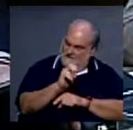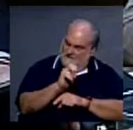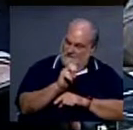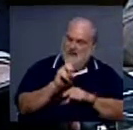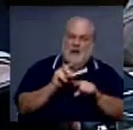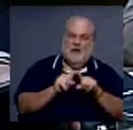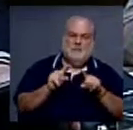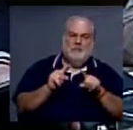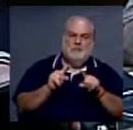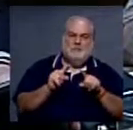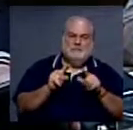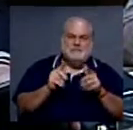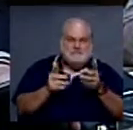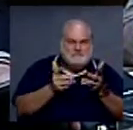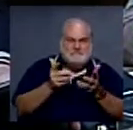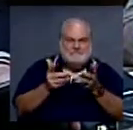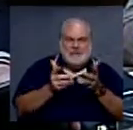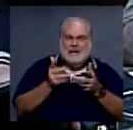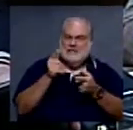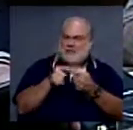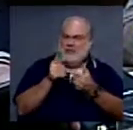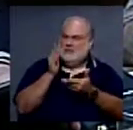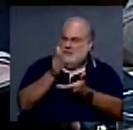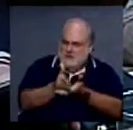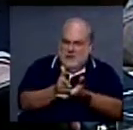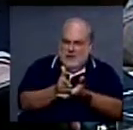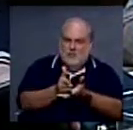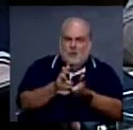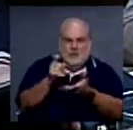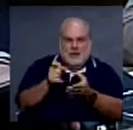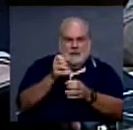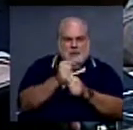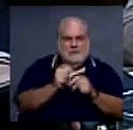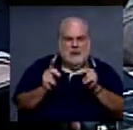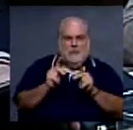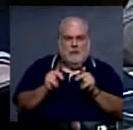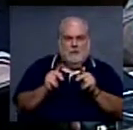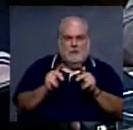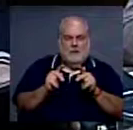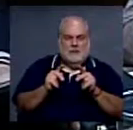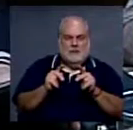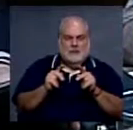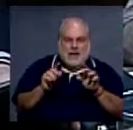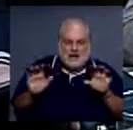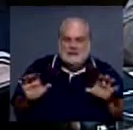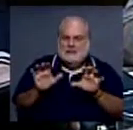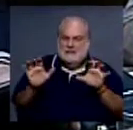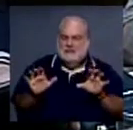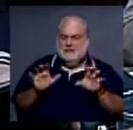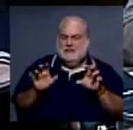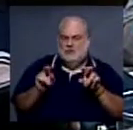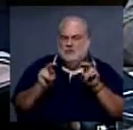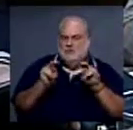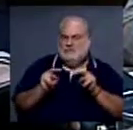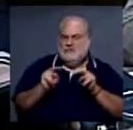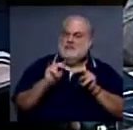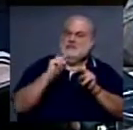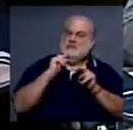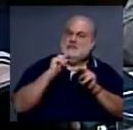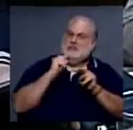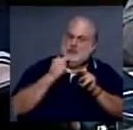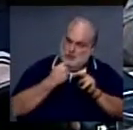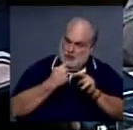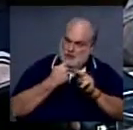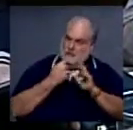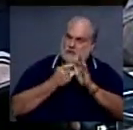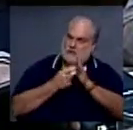we can get to stem the tide, we've got to get folks out there, and I think looking at some very serious enforcement for